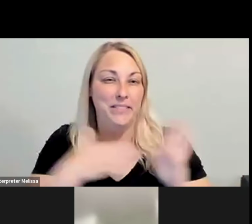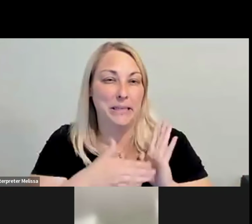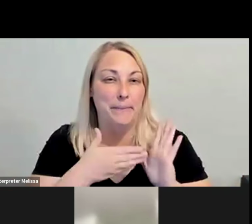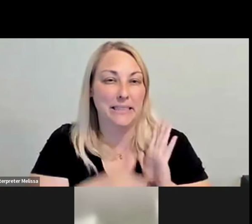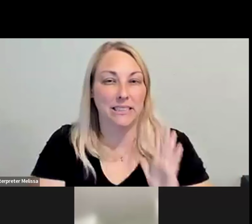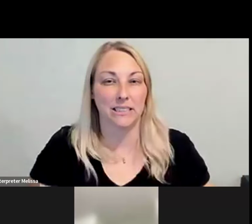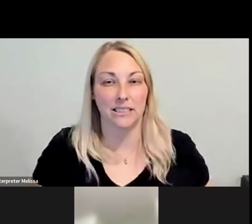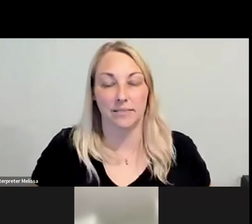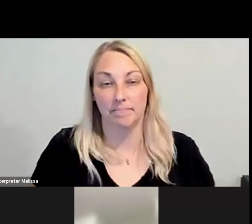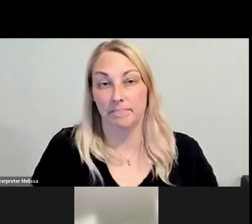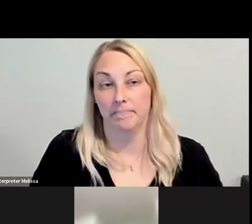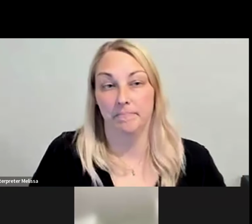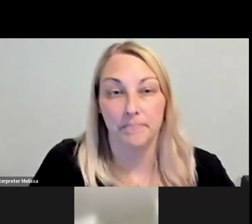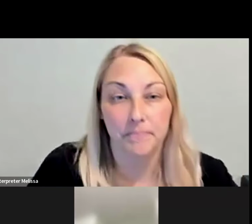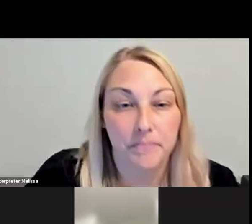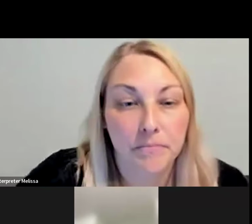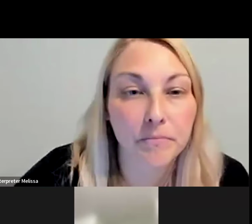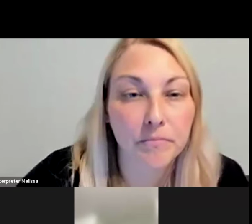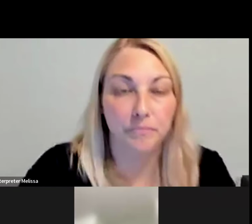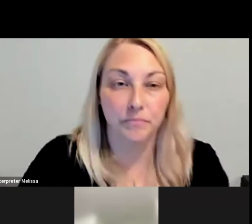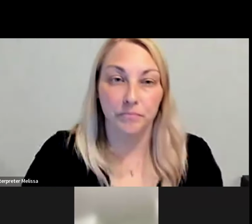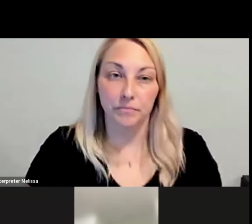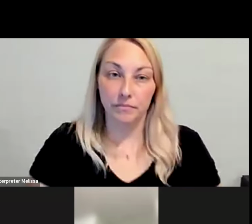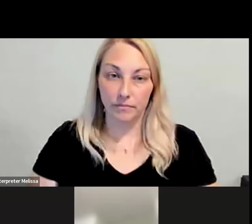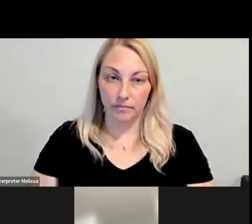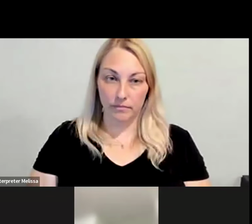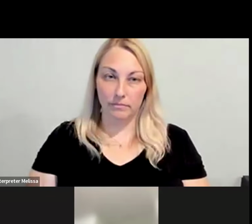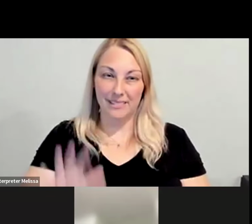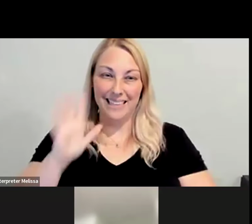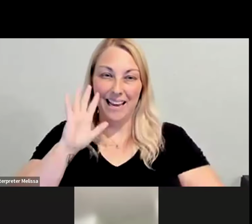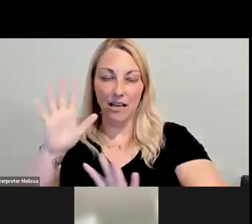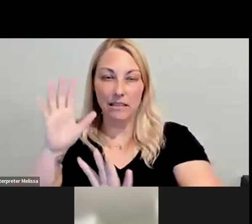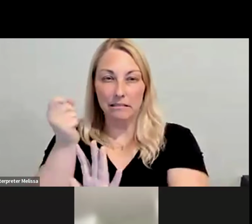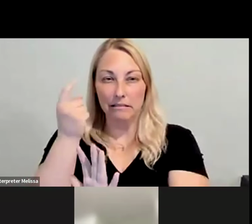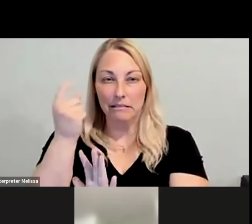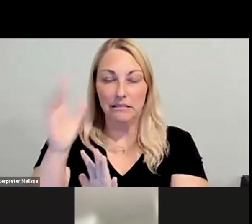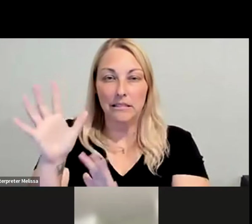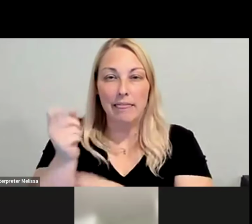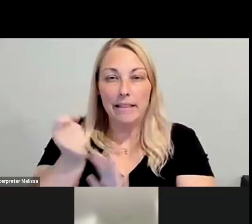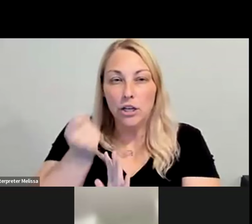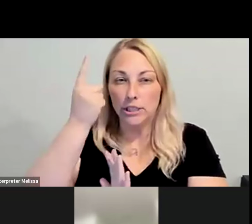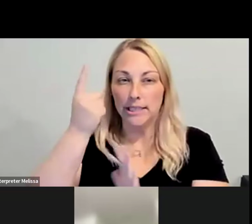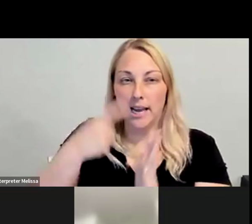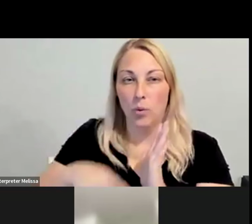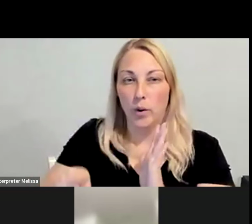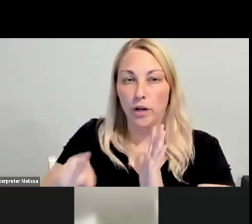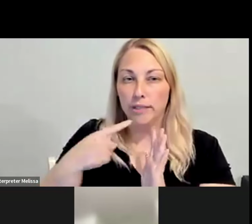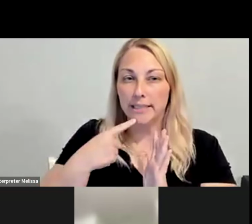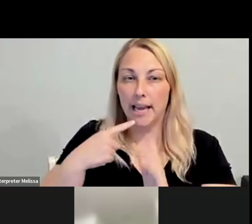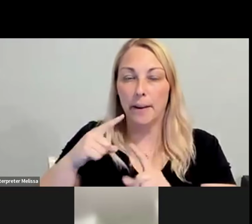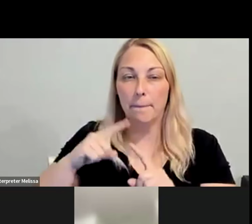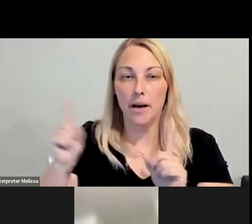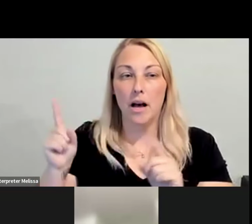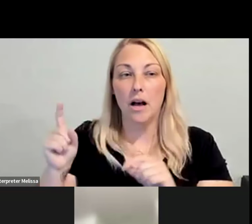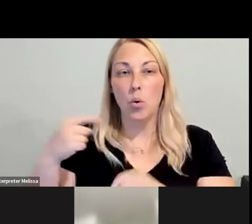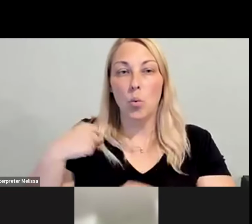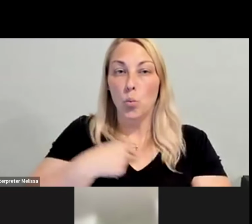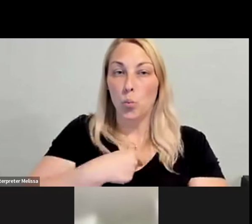of concern. Yes, so it's kind of breaking up towards the end, but I kind of got the gist of what you're saying, and we